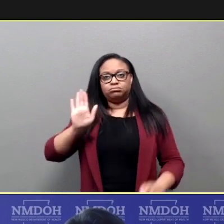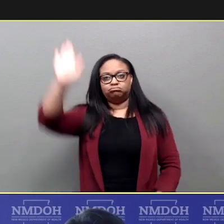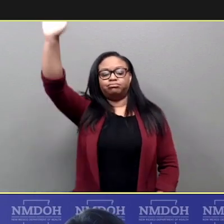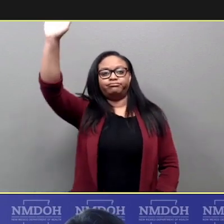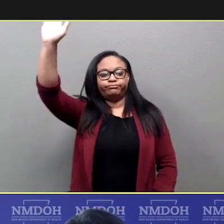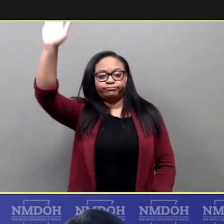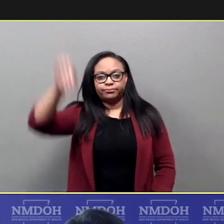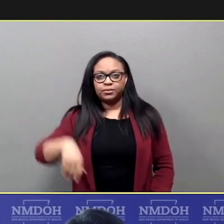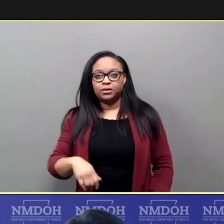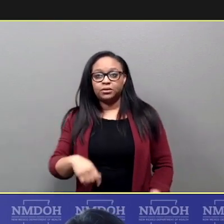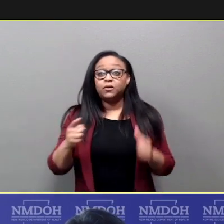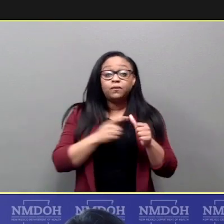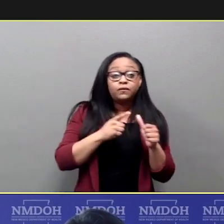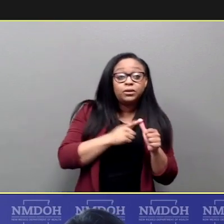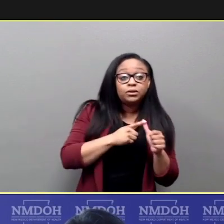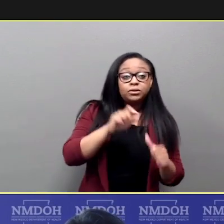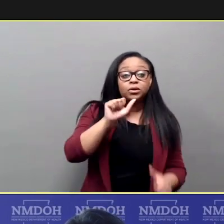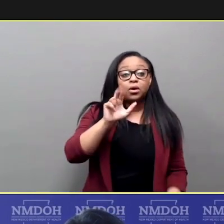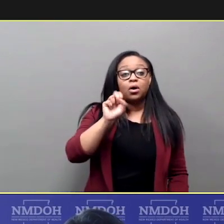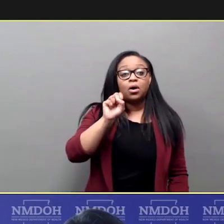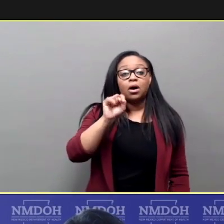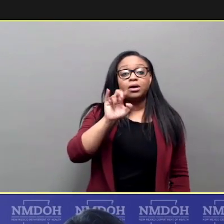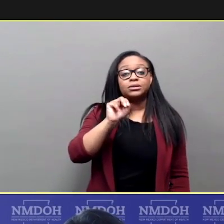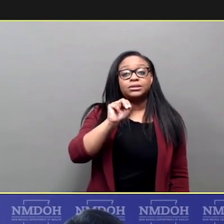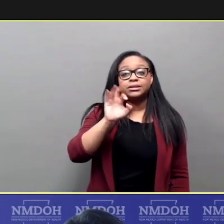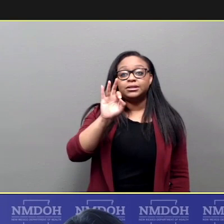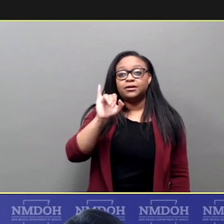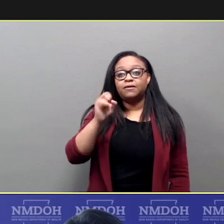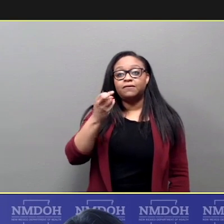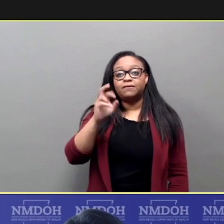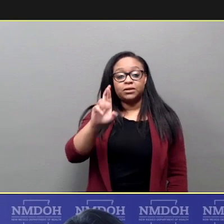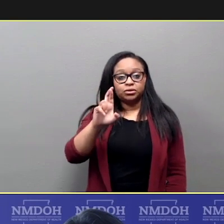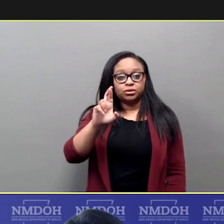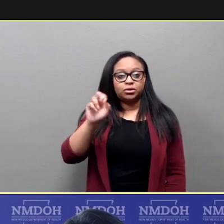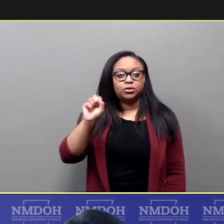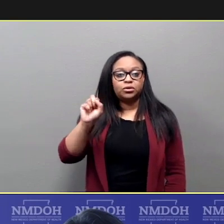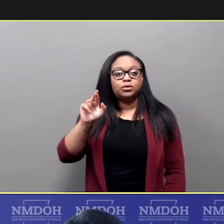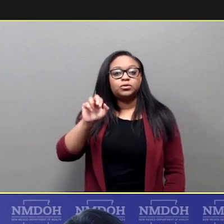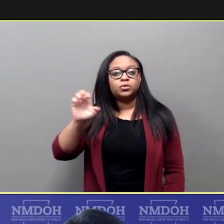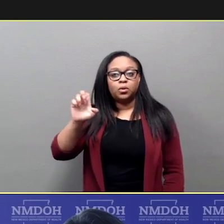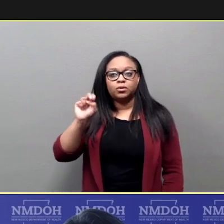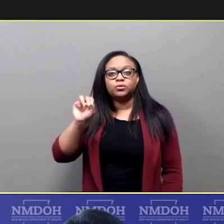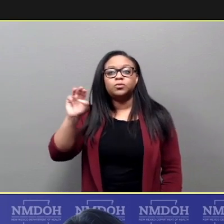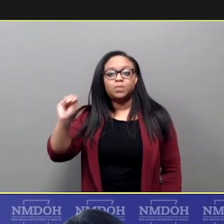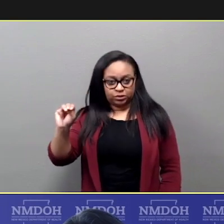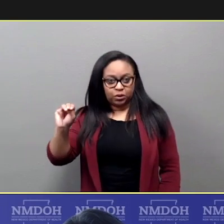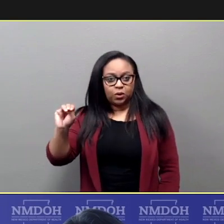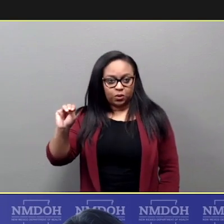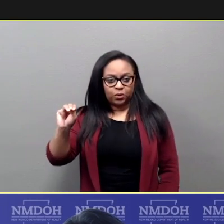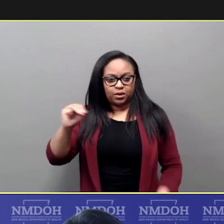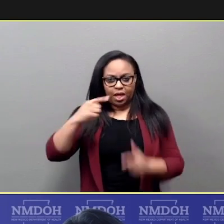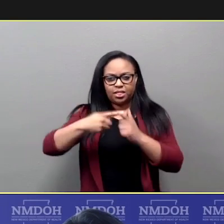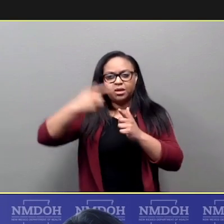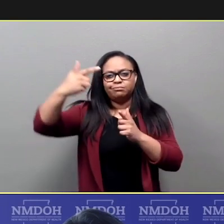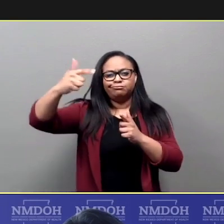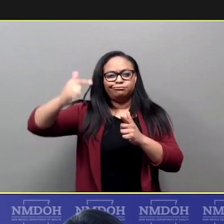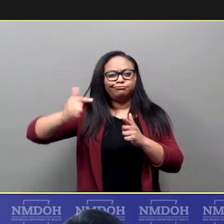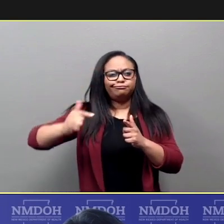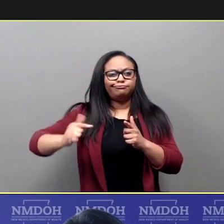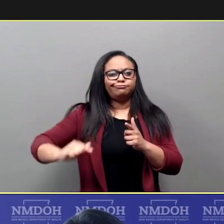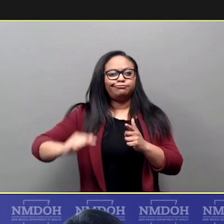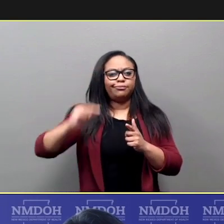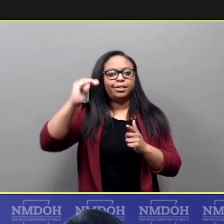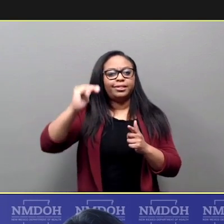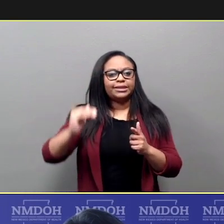from Source, New Mexico. After Austin, we'll go to Algernon Demacia from the southern part of the state, and then